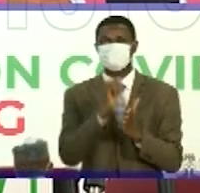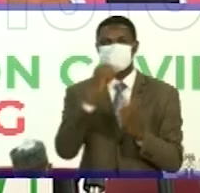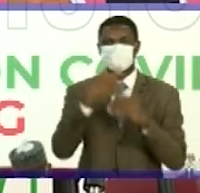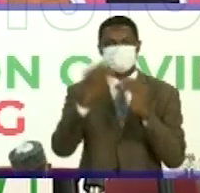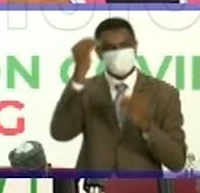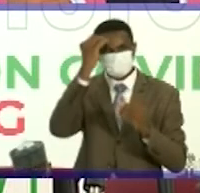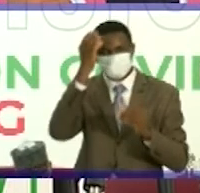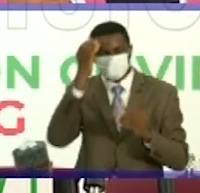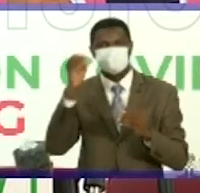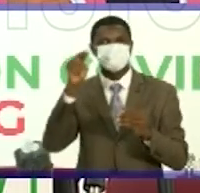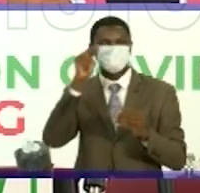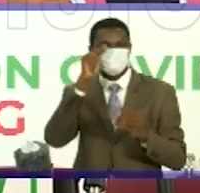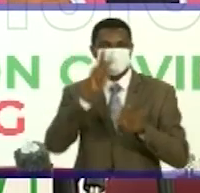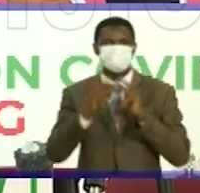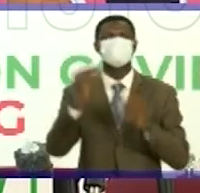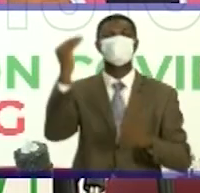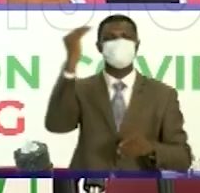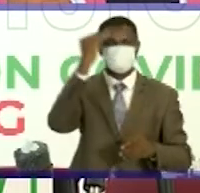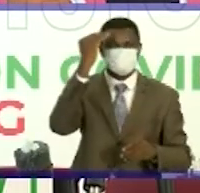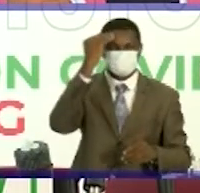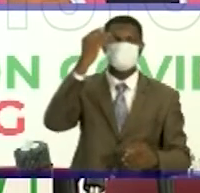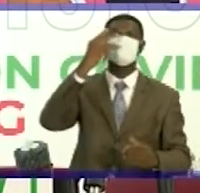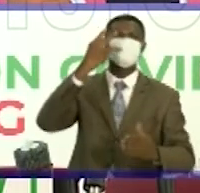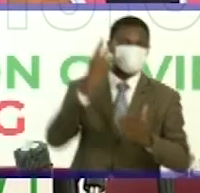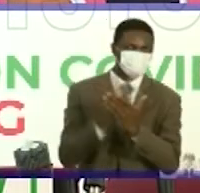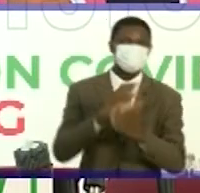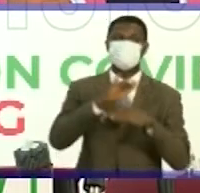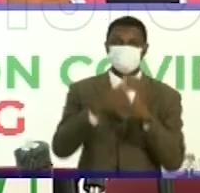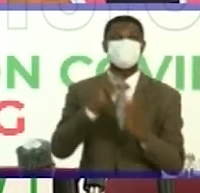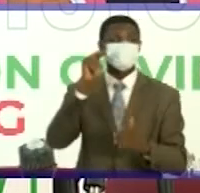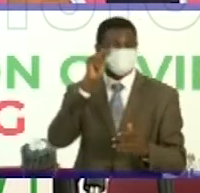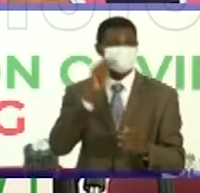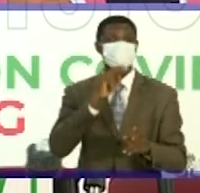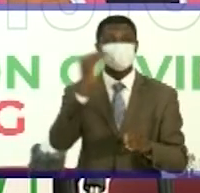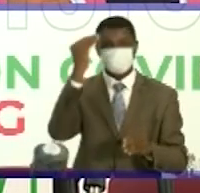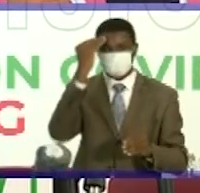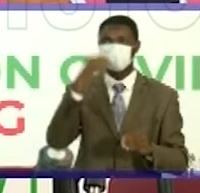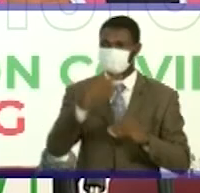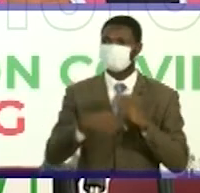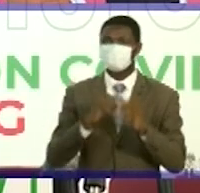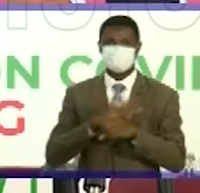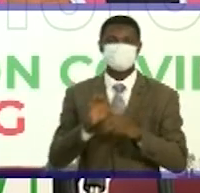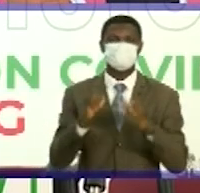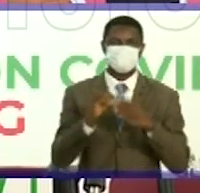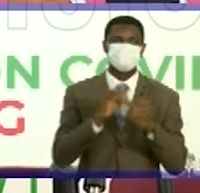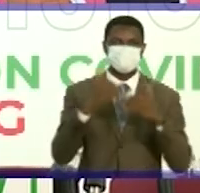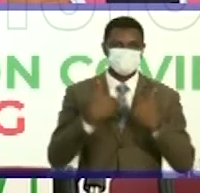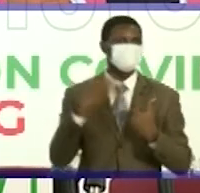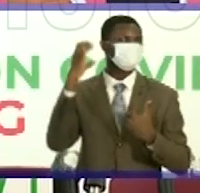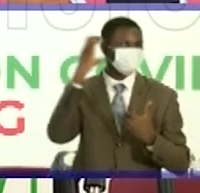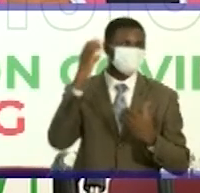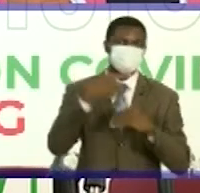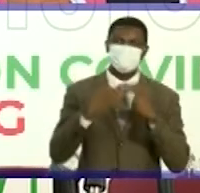Nigerians know, virtually all Nigerians know about COVID or have heard of it. 90 to 95%